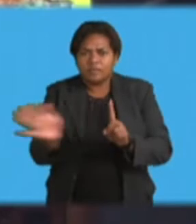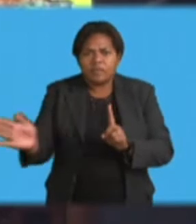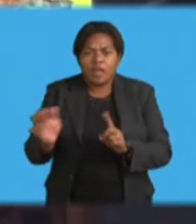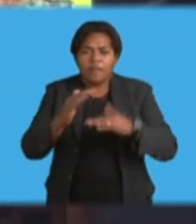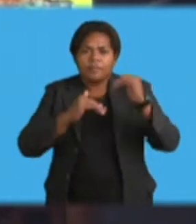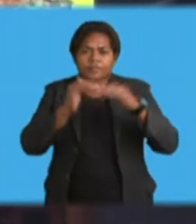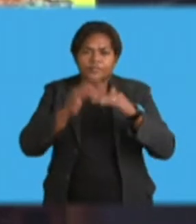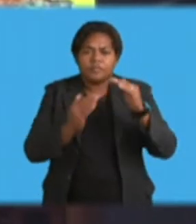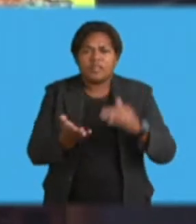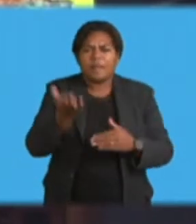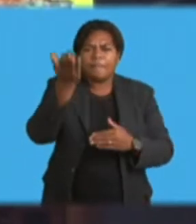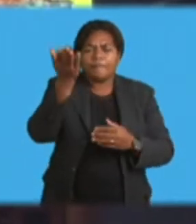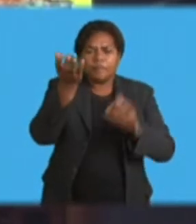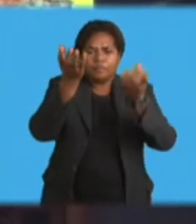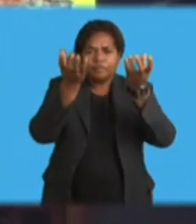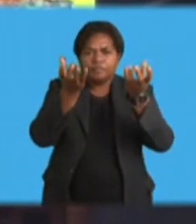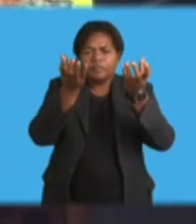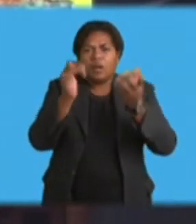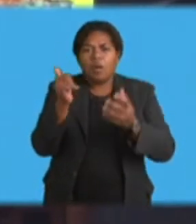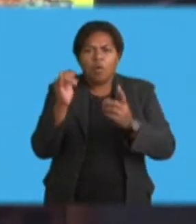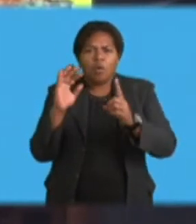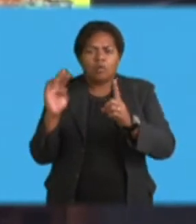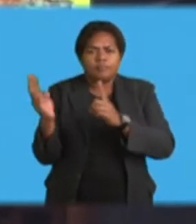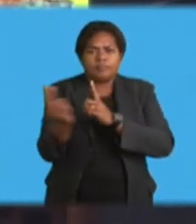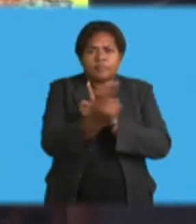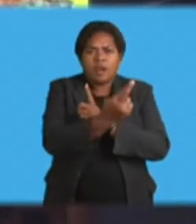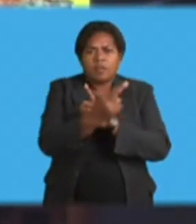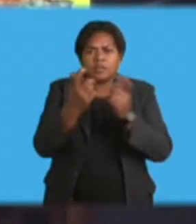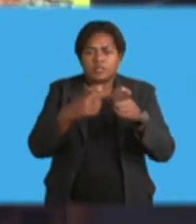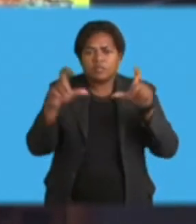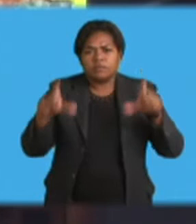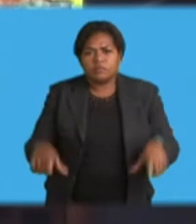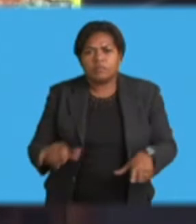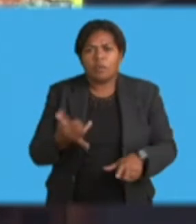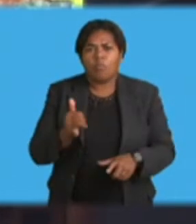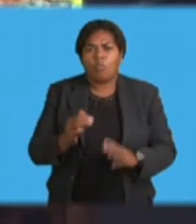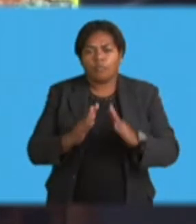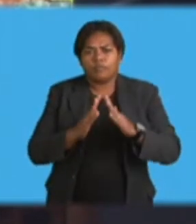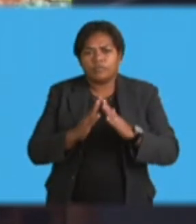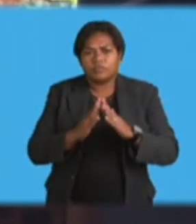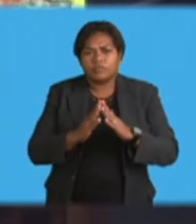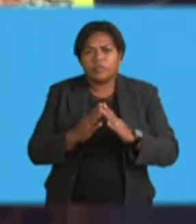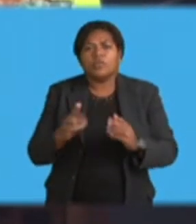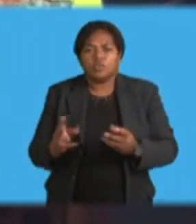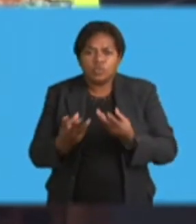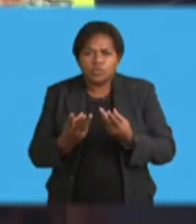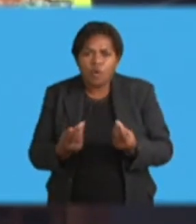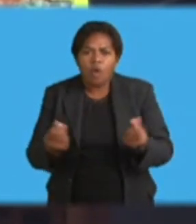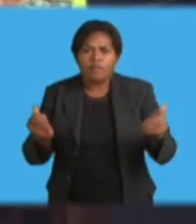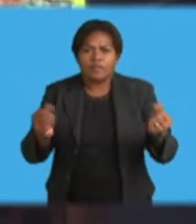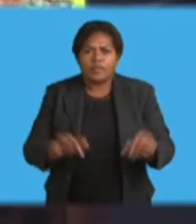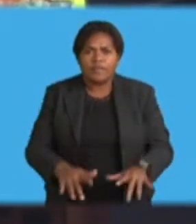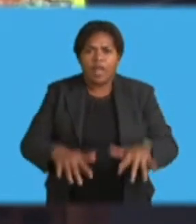upstream of national channels around cities and towns to mitigate the effect of flooding. Mr. Speaker, the